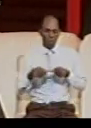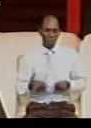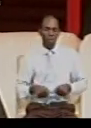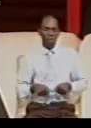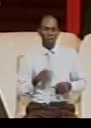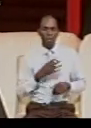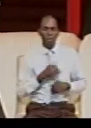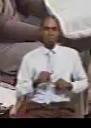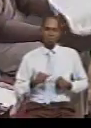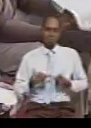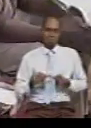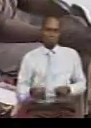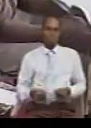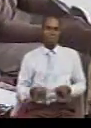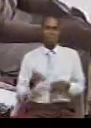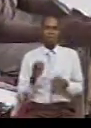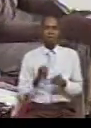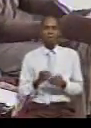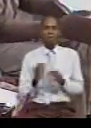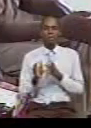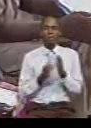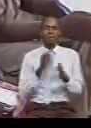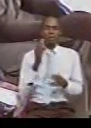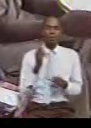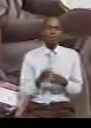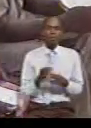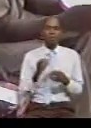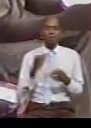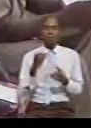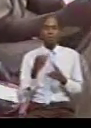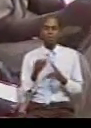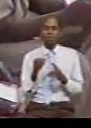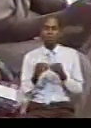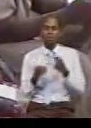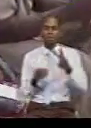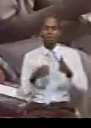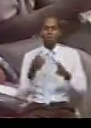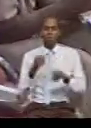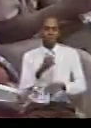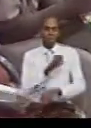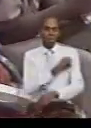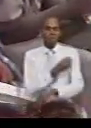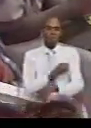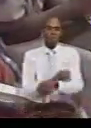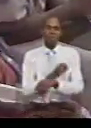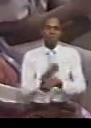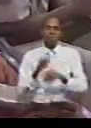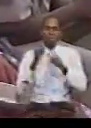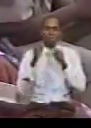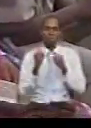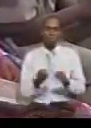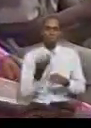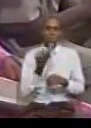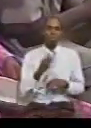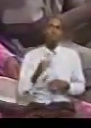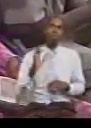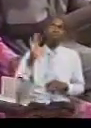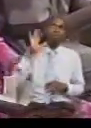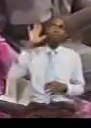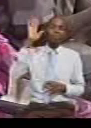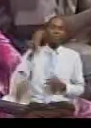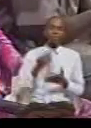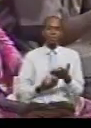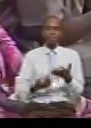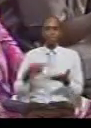in Jesus' name. Number two now, the strengthening power of his